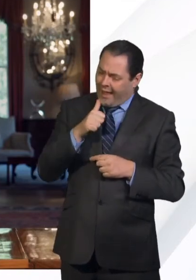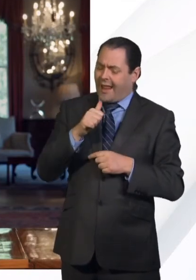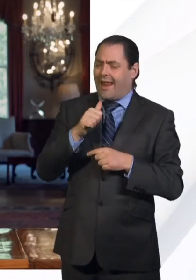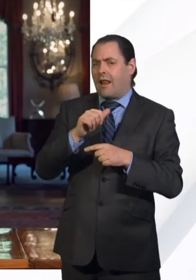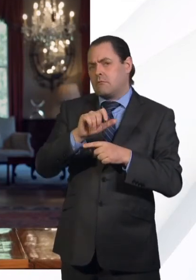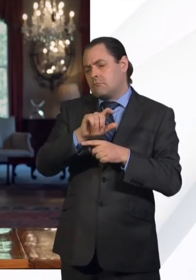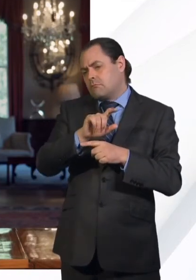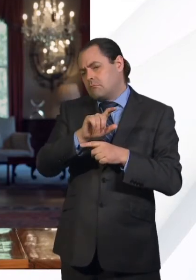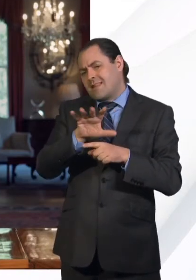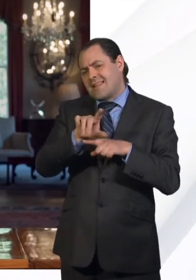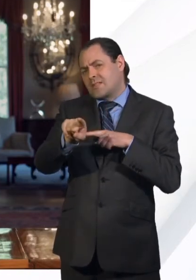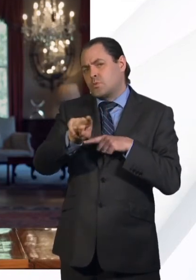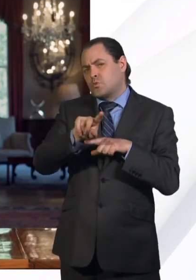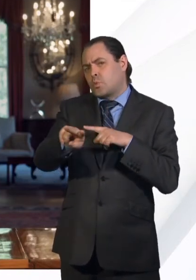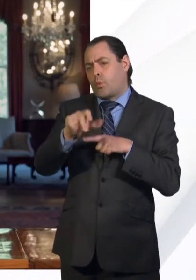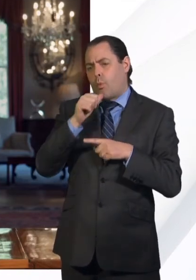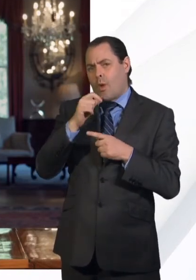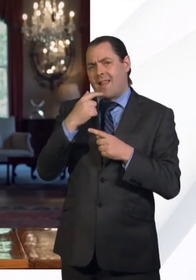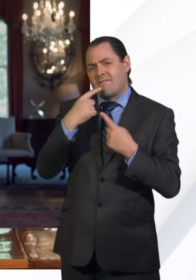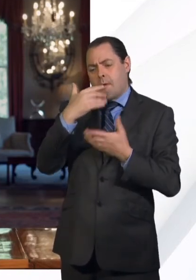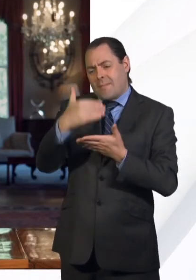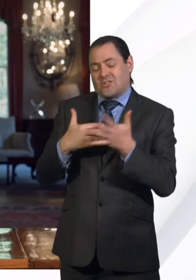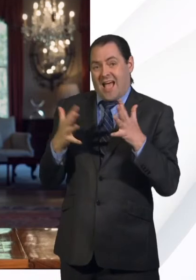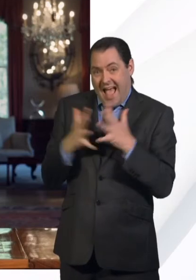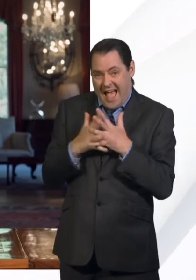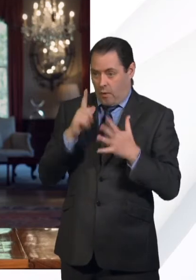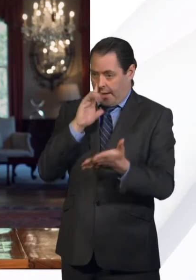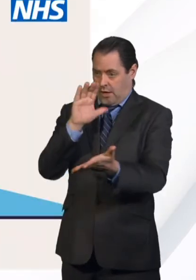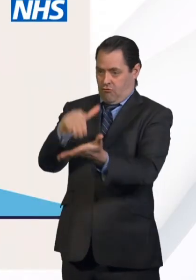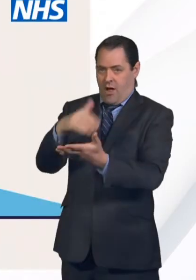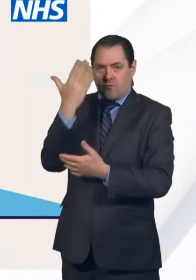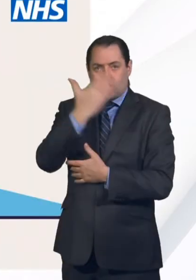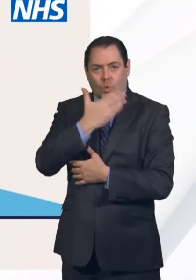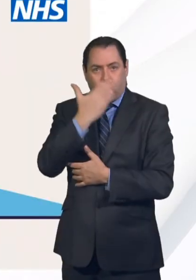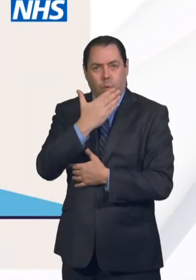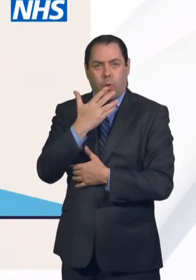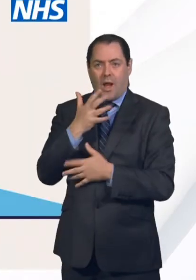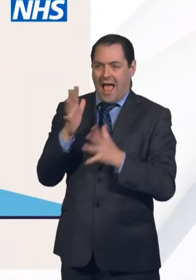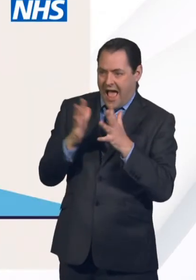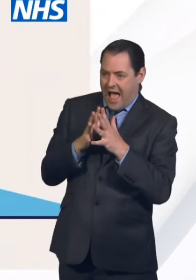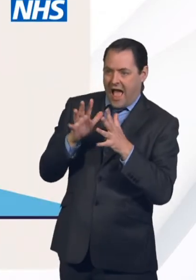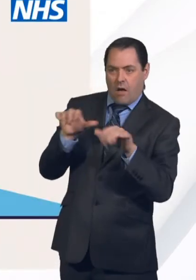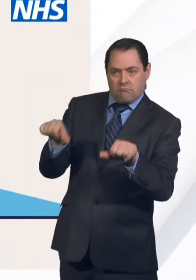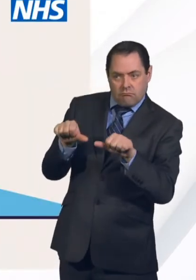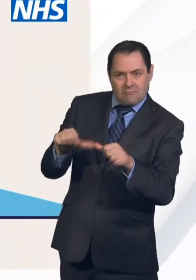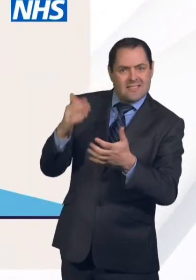and shops and on transport. And step 3, at the